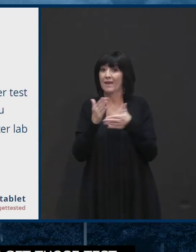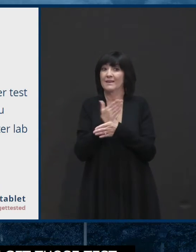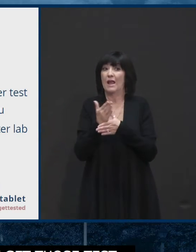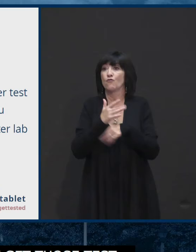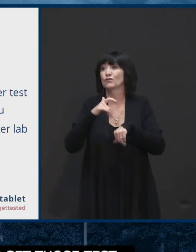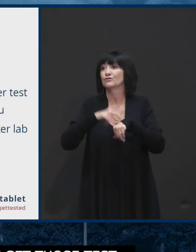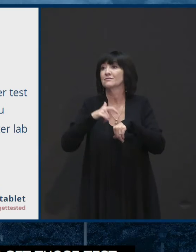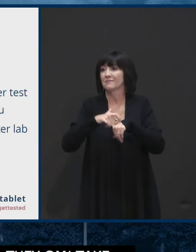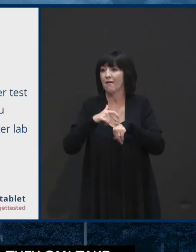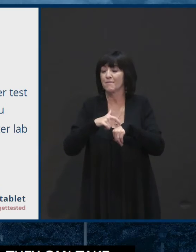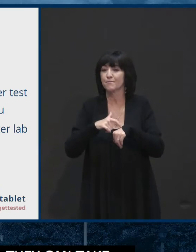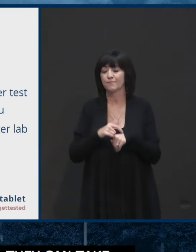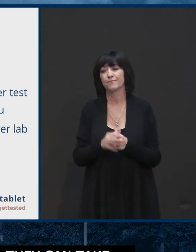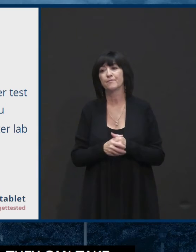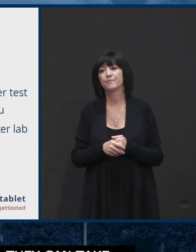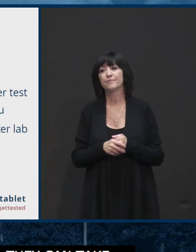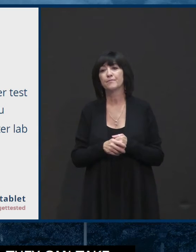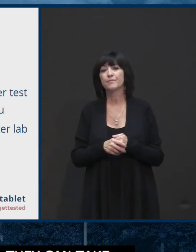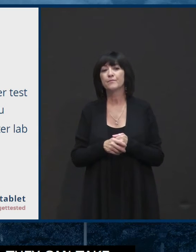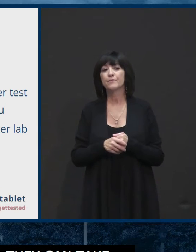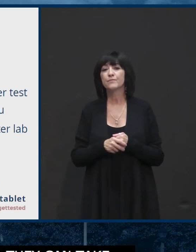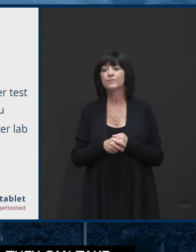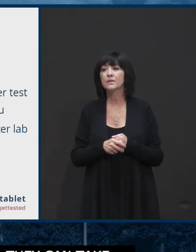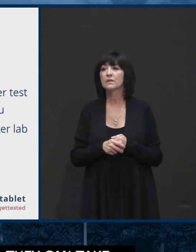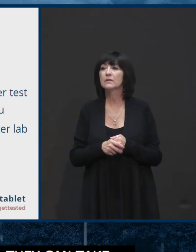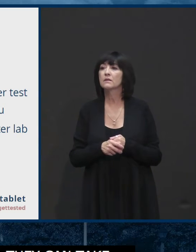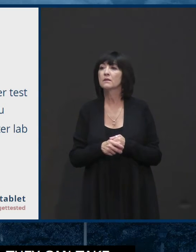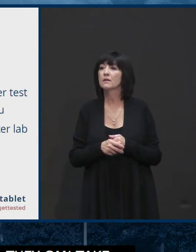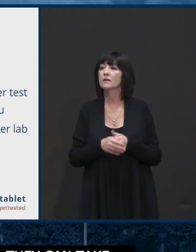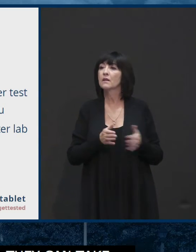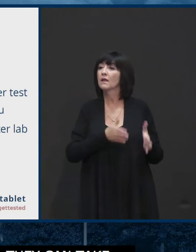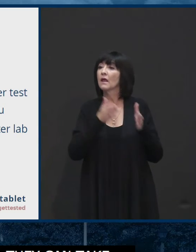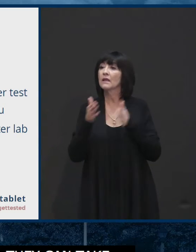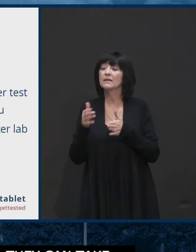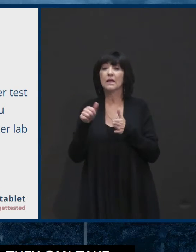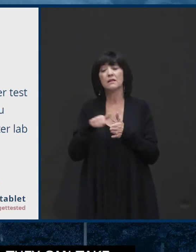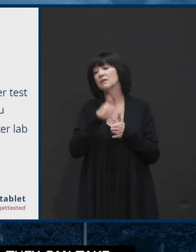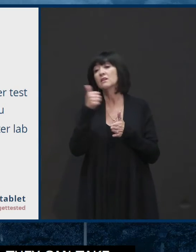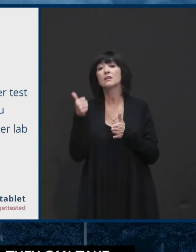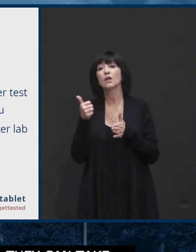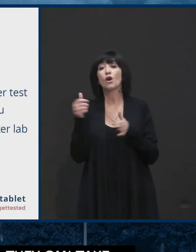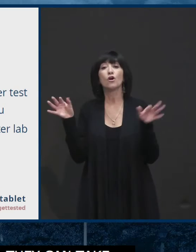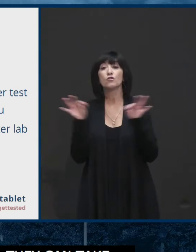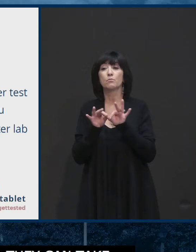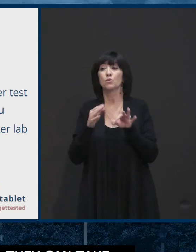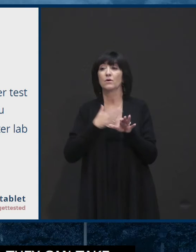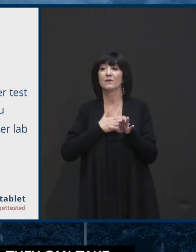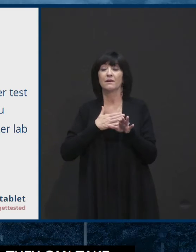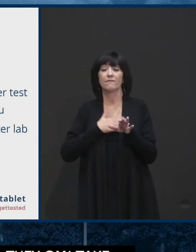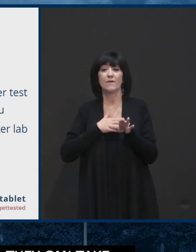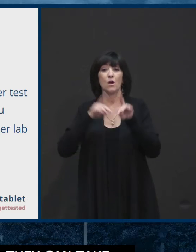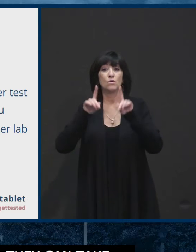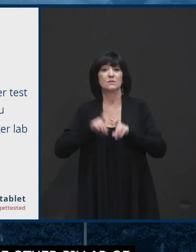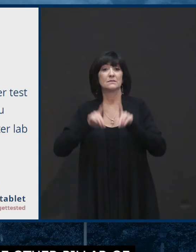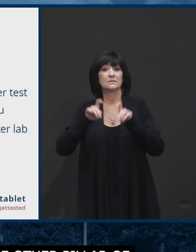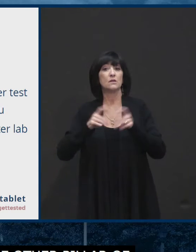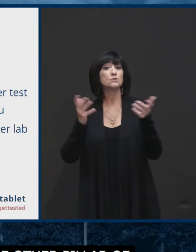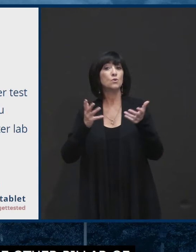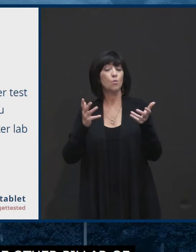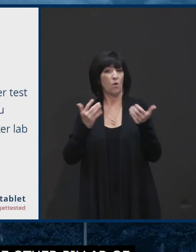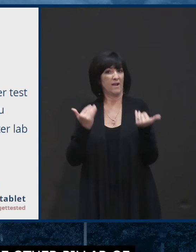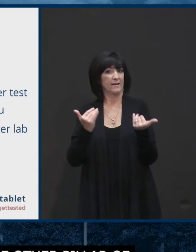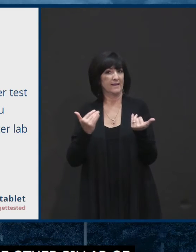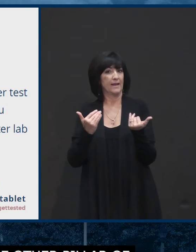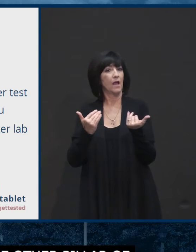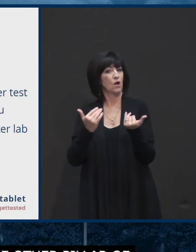it as well. And then the other pillar of our testing strategy right now is the at-home testing process, which